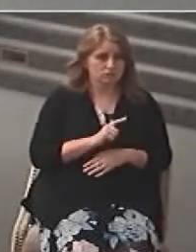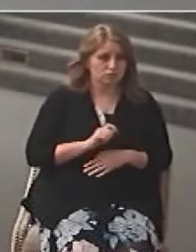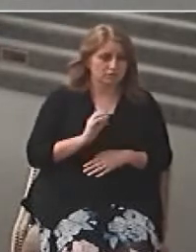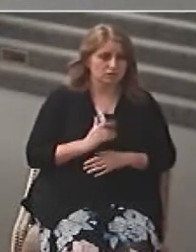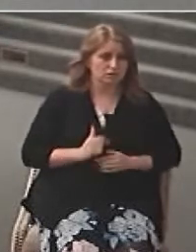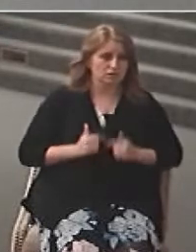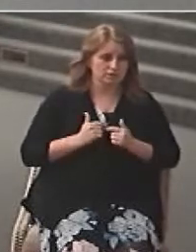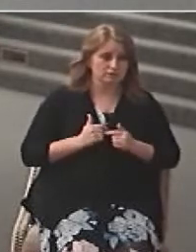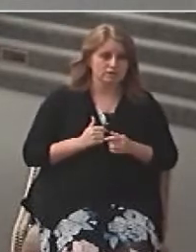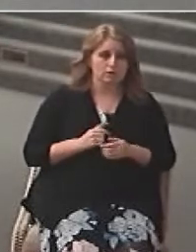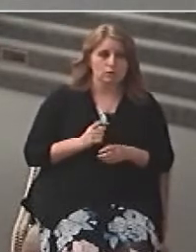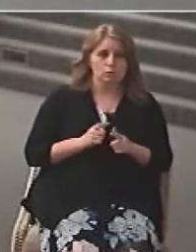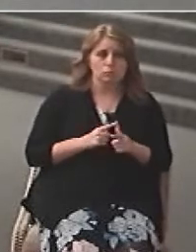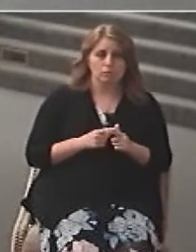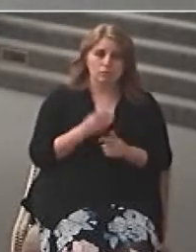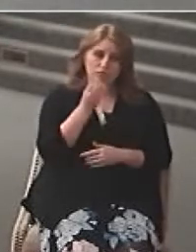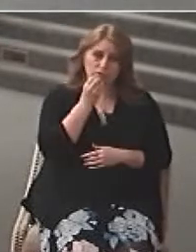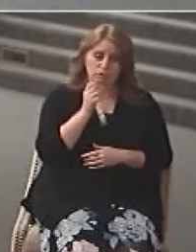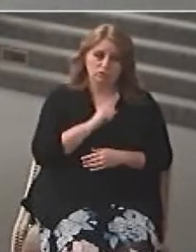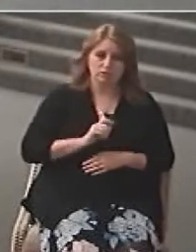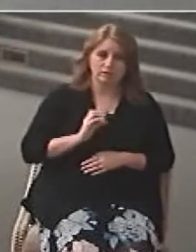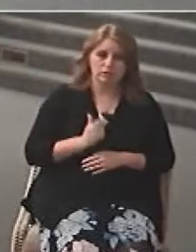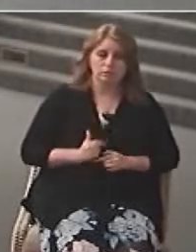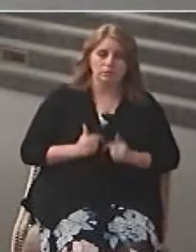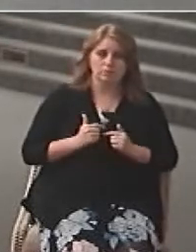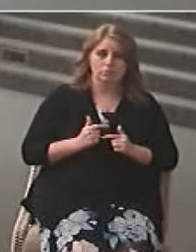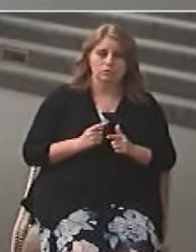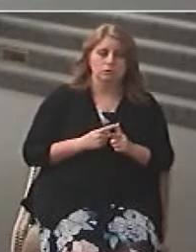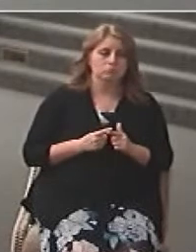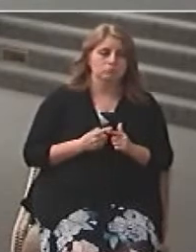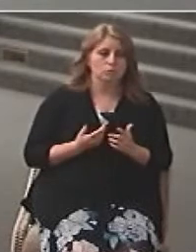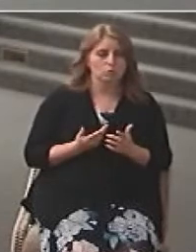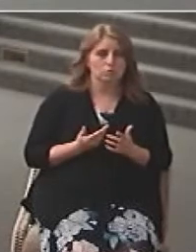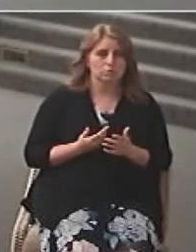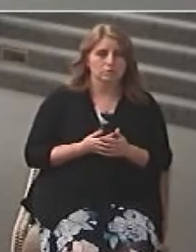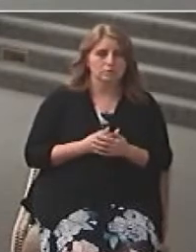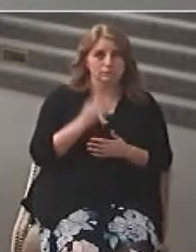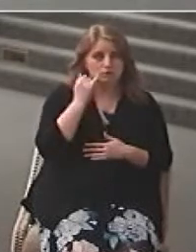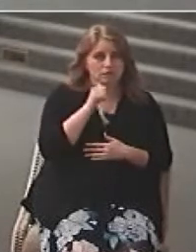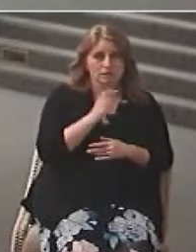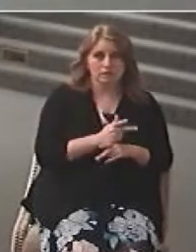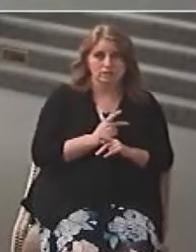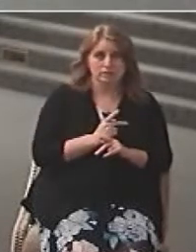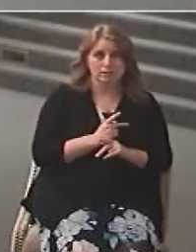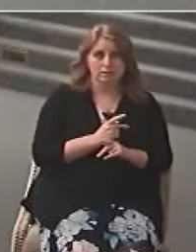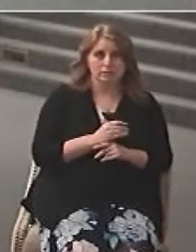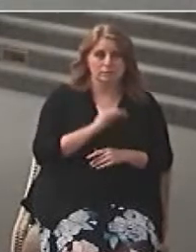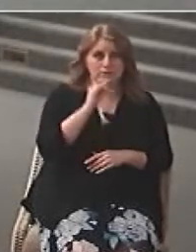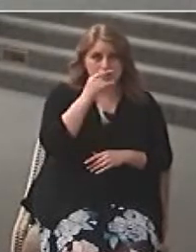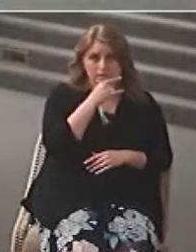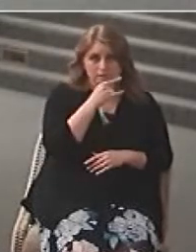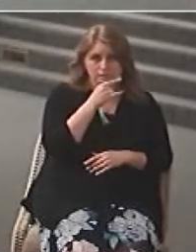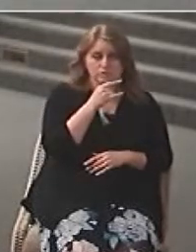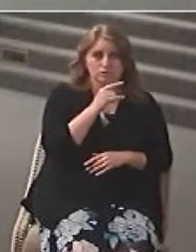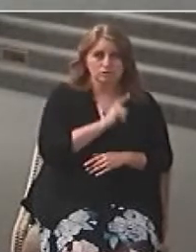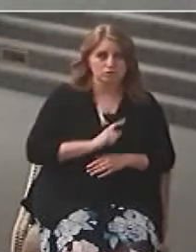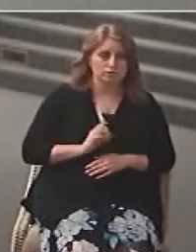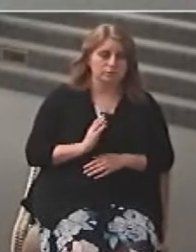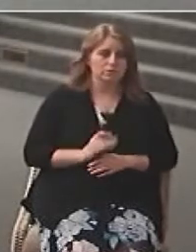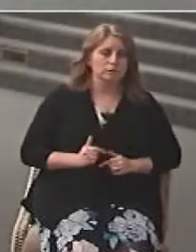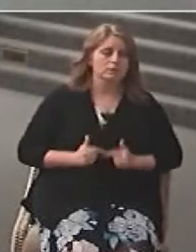life. Instead of making food the Lord of our life. Instead of making, listen, if you're not careful, instead of making our kids the Lord of our life.